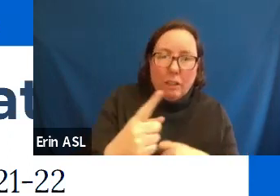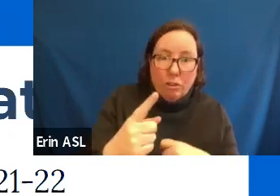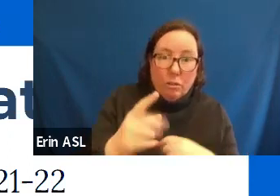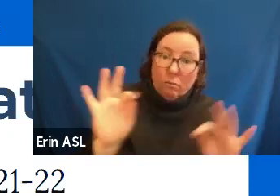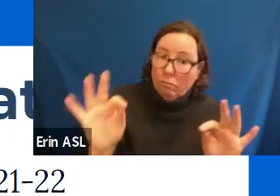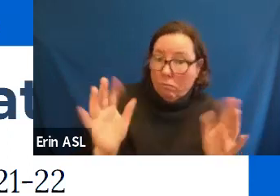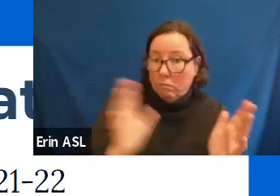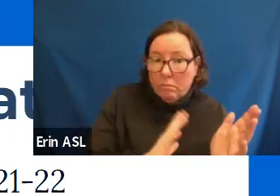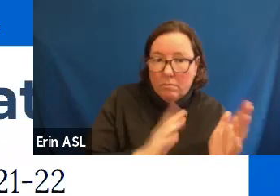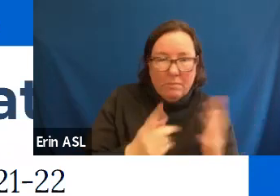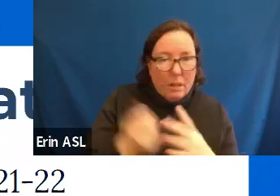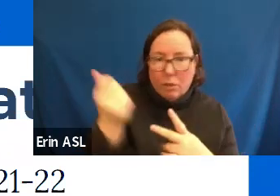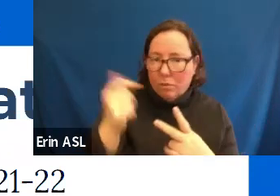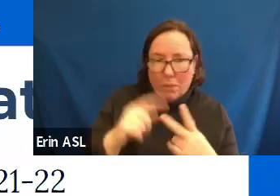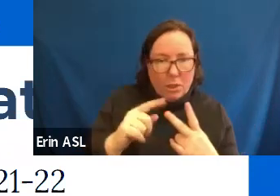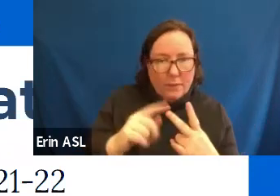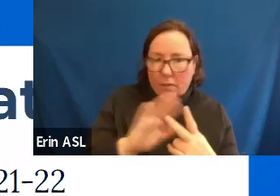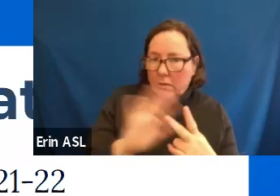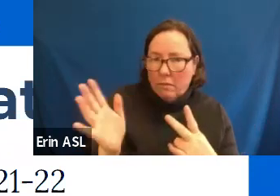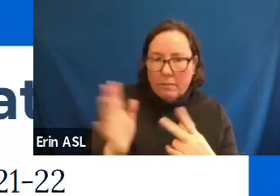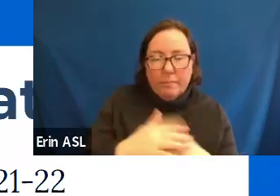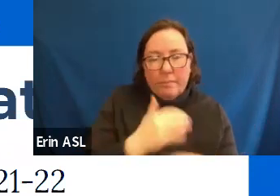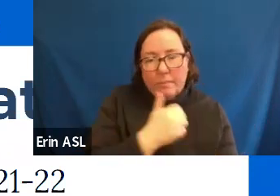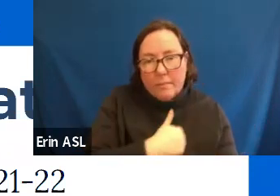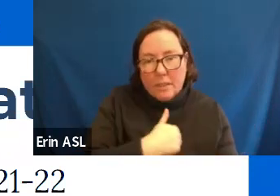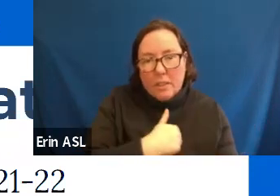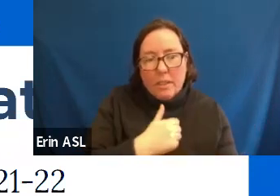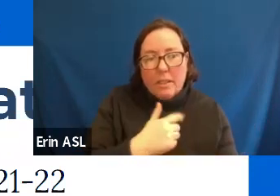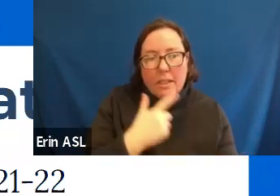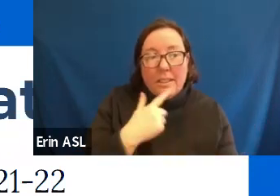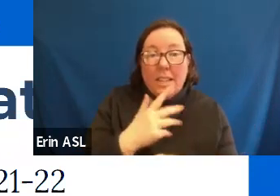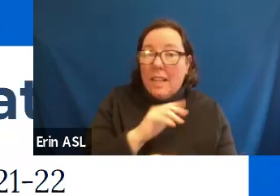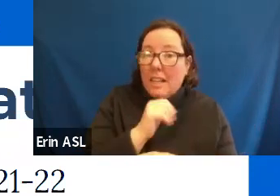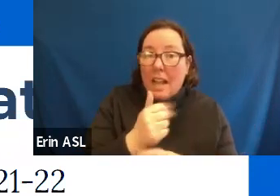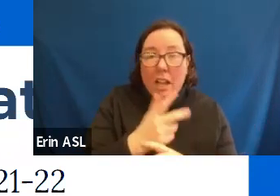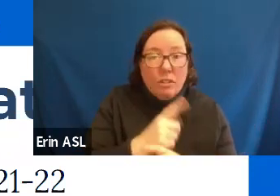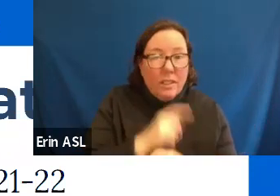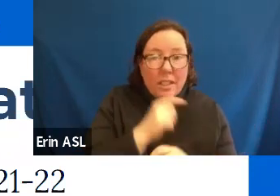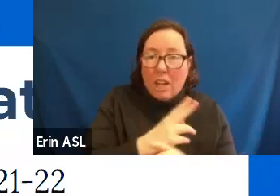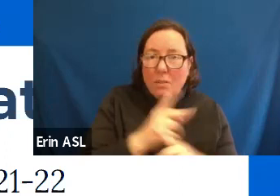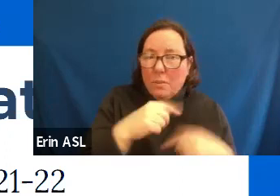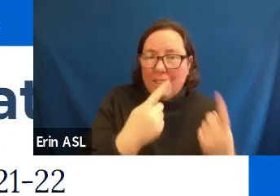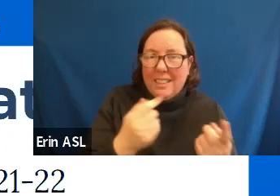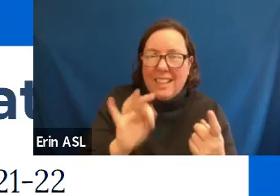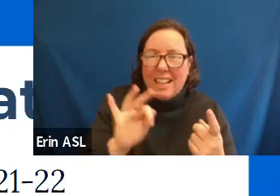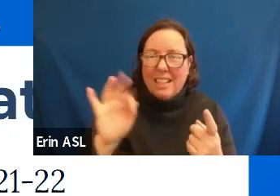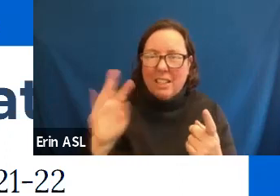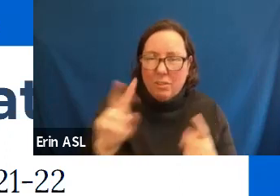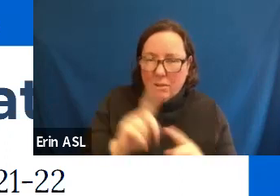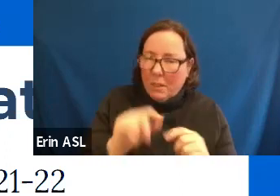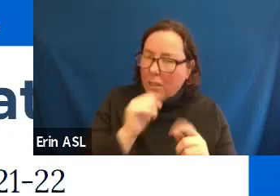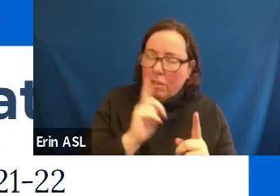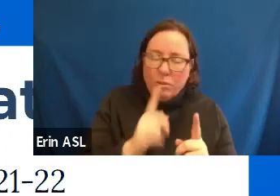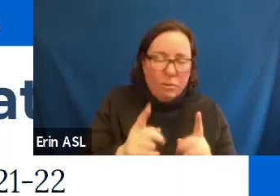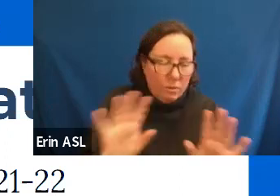also was removed. And I want to just apologize. I said that the non-traditional entry had not been used since 1992. That is not